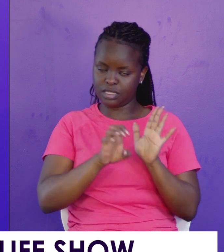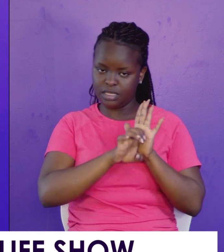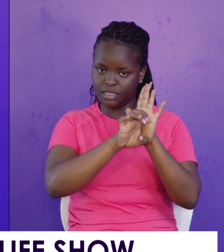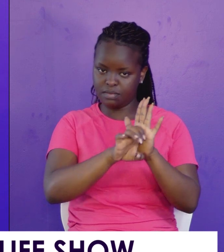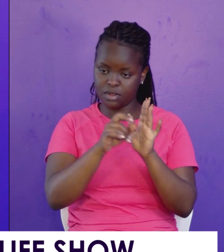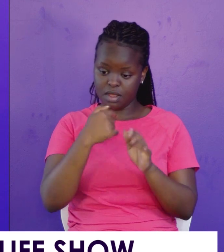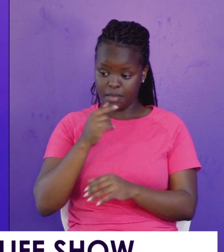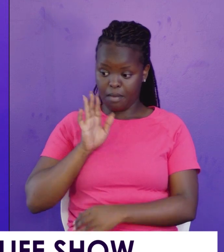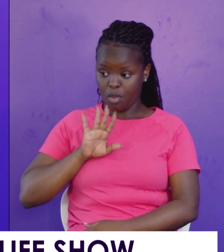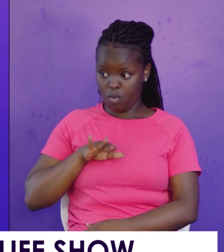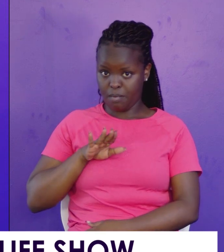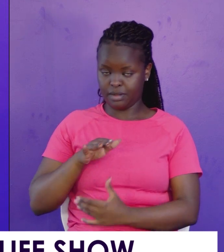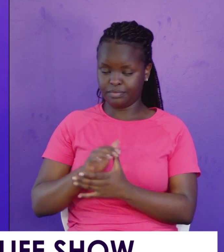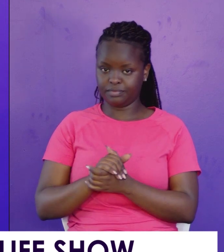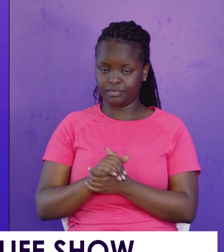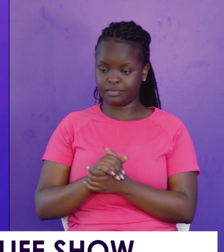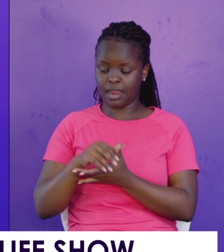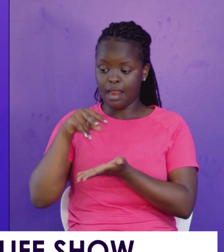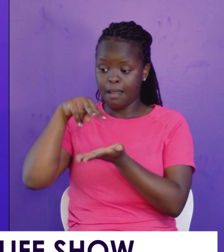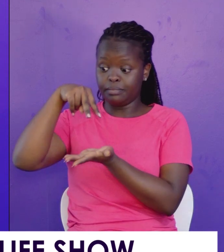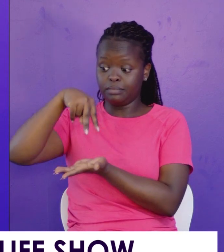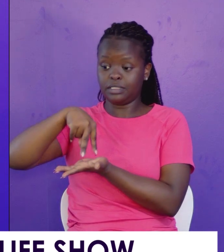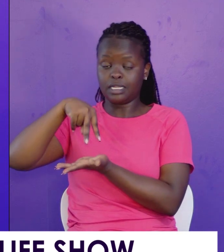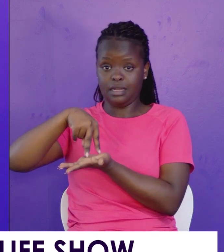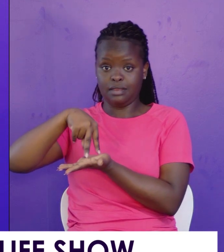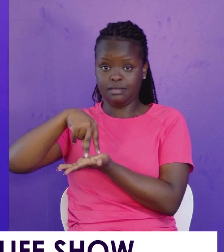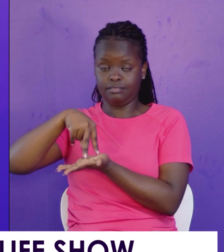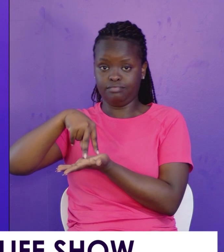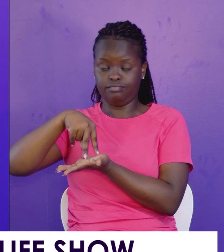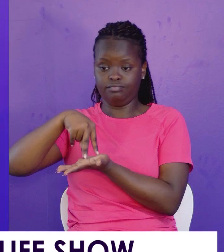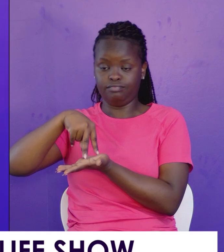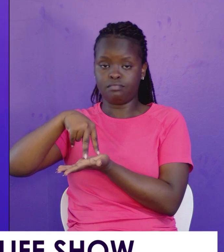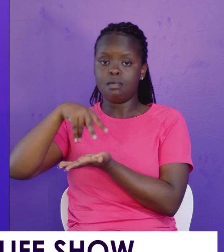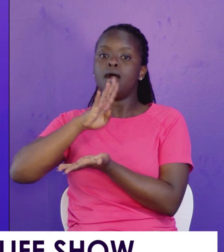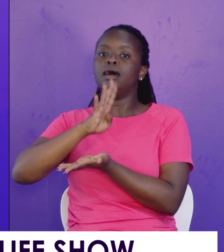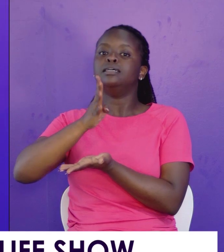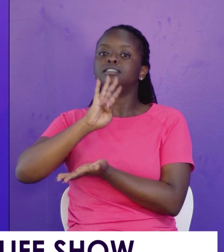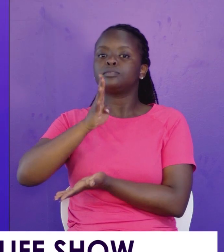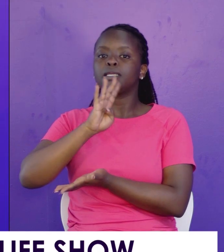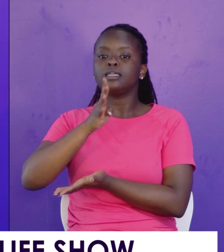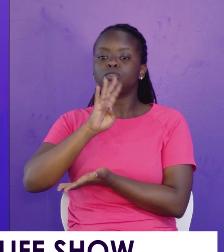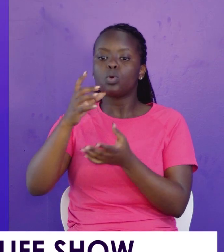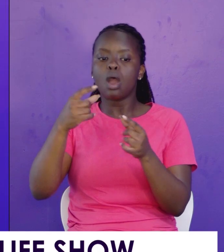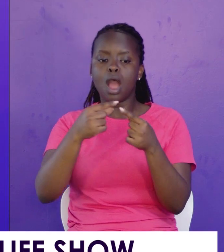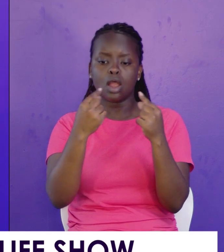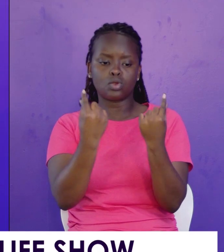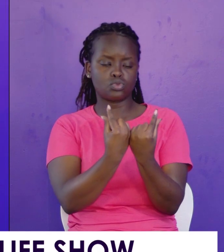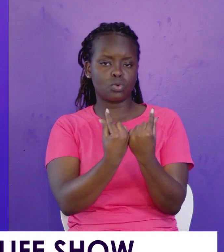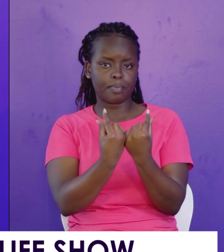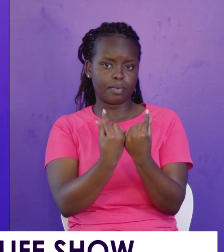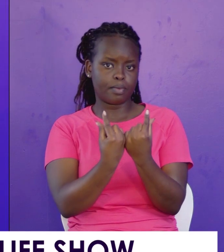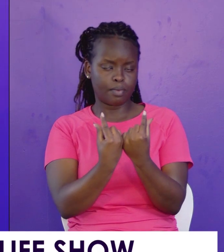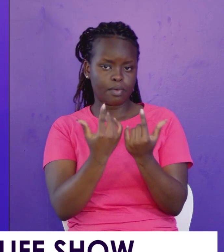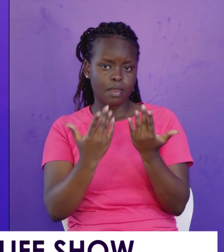I'm a woman, I'm standing on a podium, I'm speaking to a group, probably these are